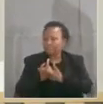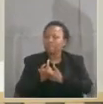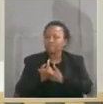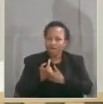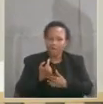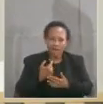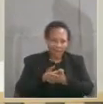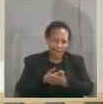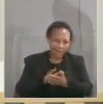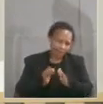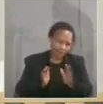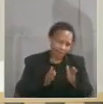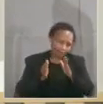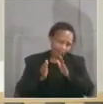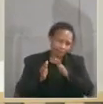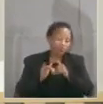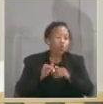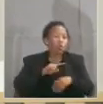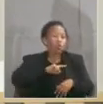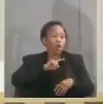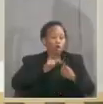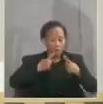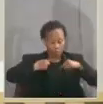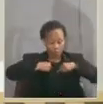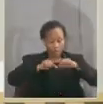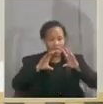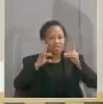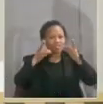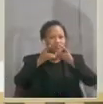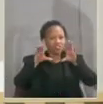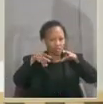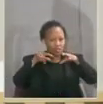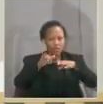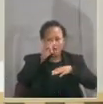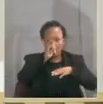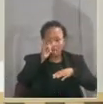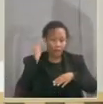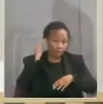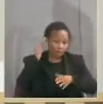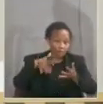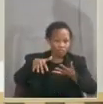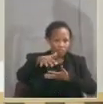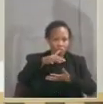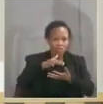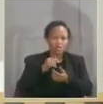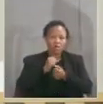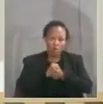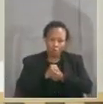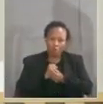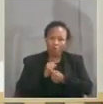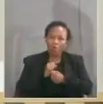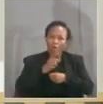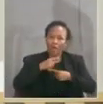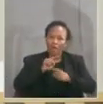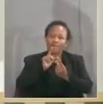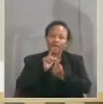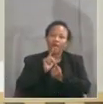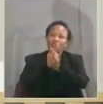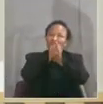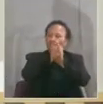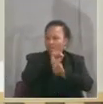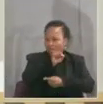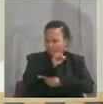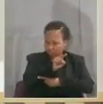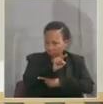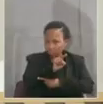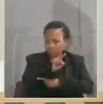because one of our responsibilities as the Division Crime Intelligence is to implement counter-intelligence measures that